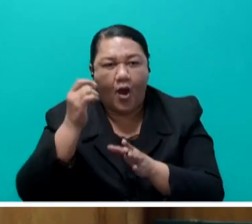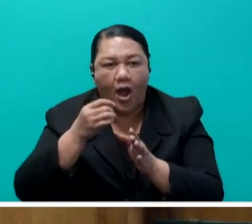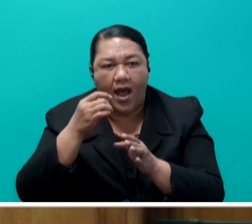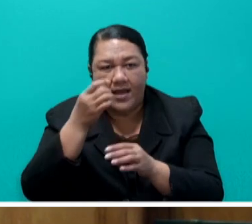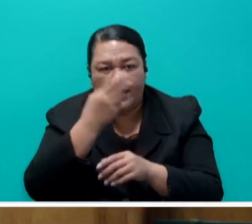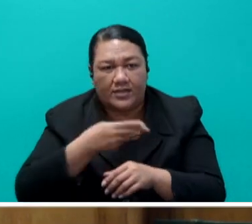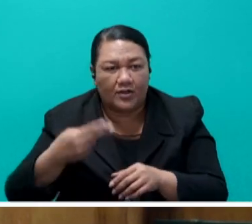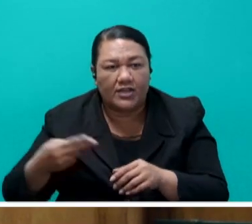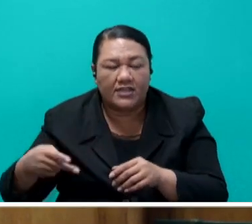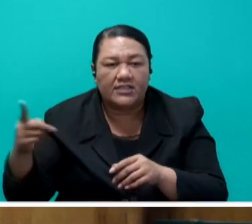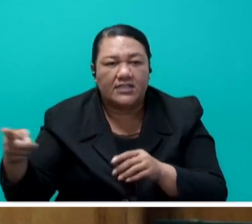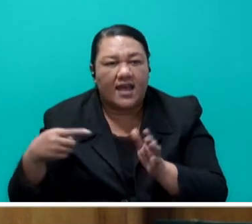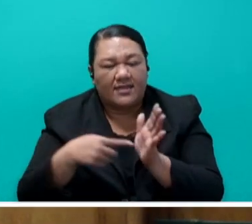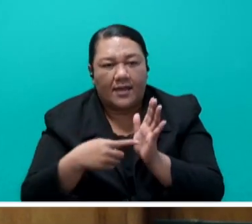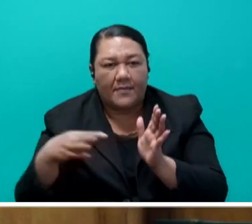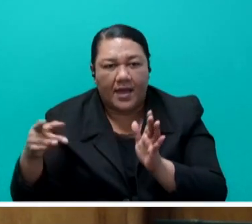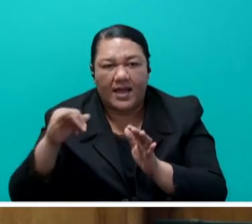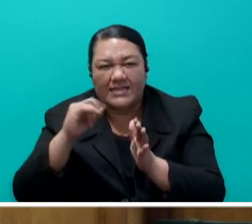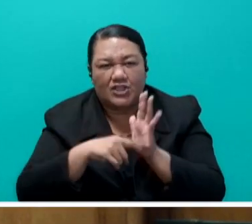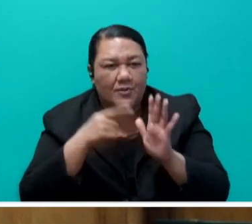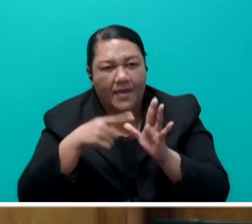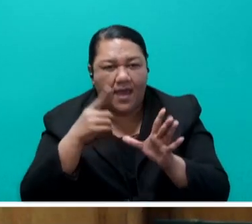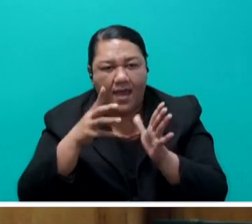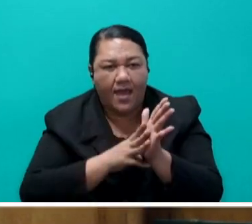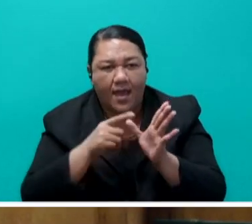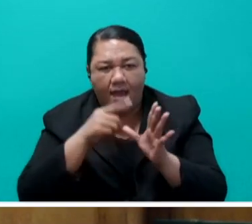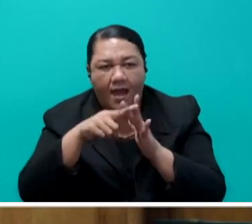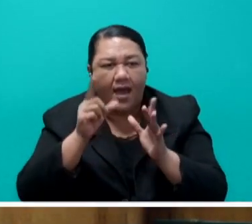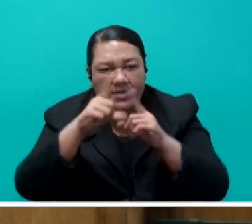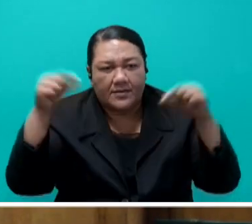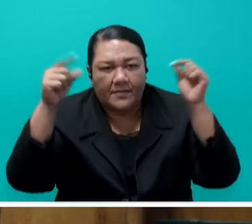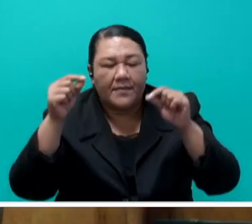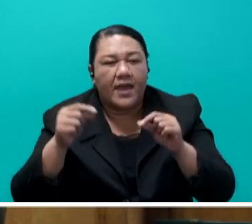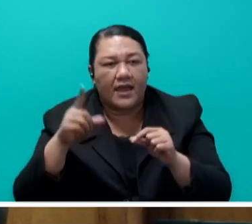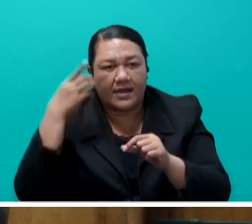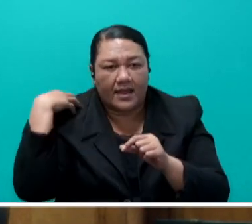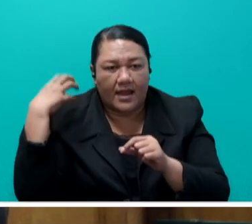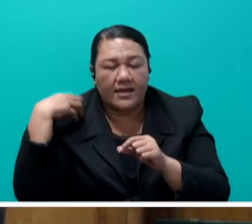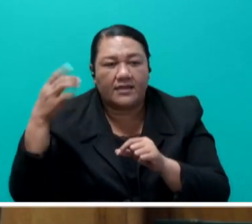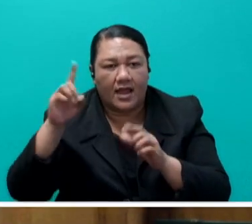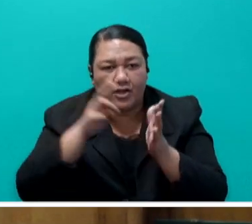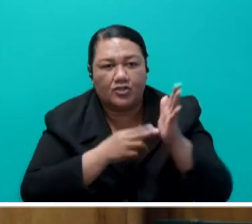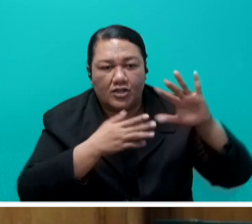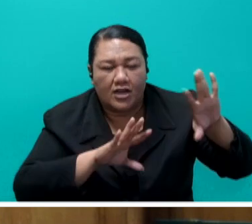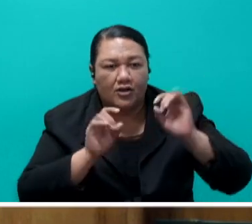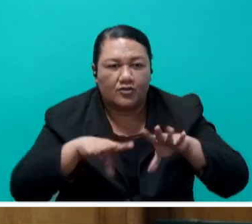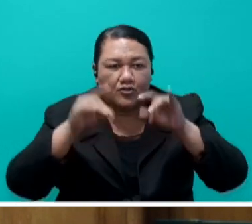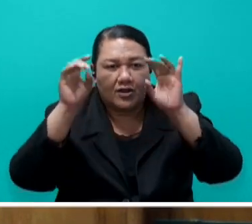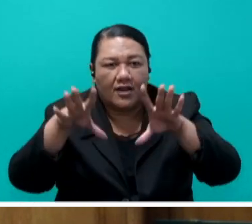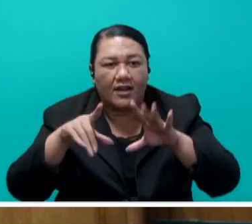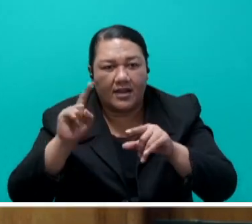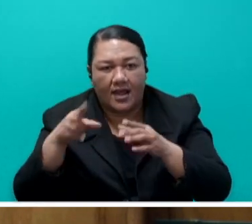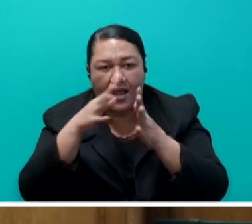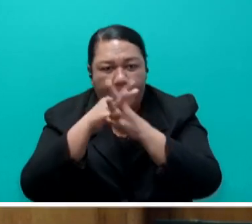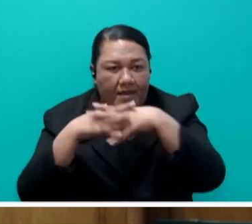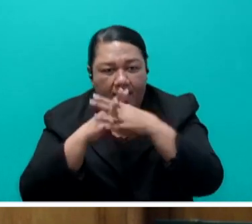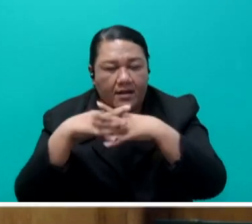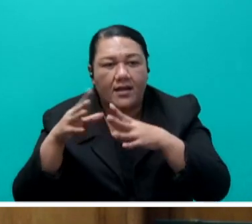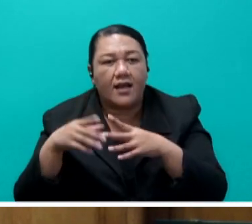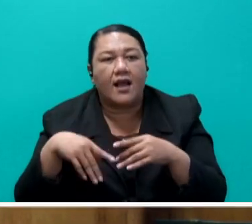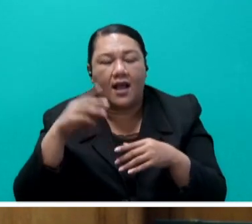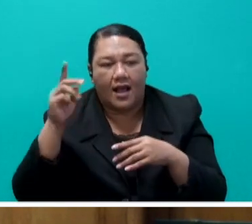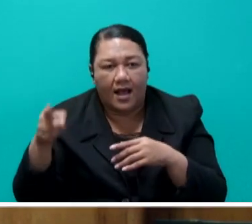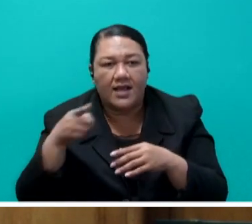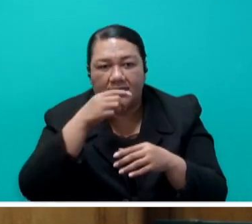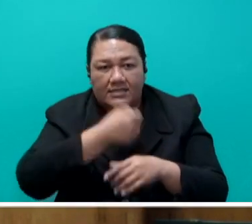Kenya, Trinidad and Tobago, Jamaica, Mauritius, Japan, Canada, Argentina, New Zealand, Australia, the United States, Singapore, the